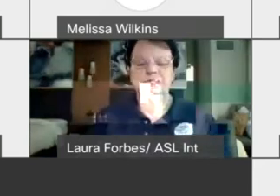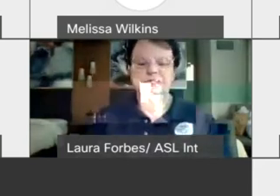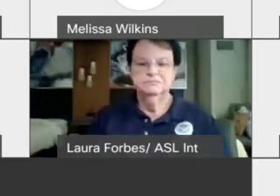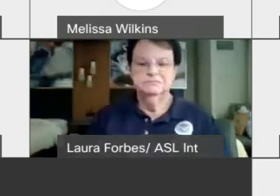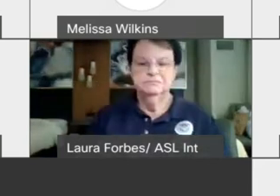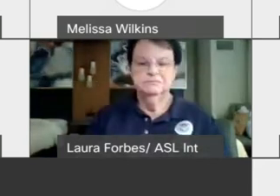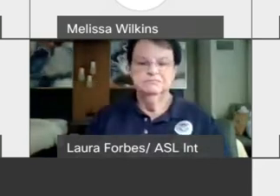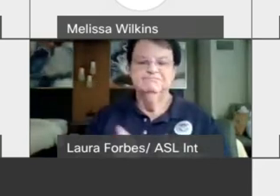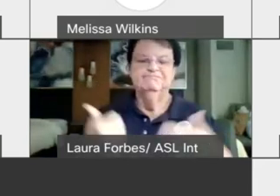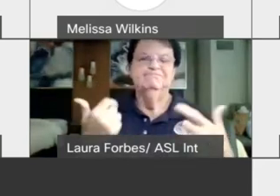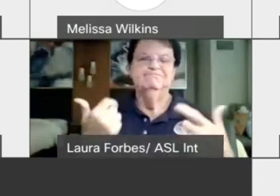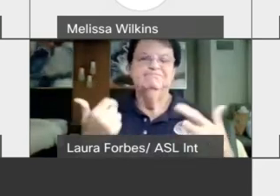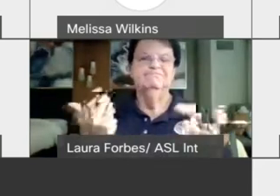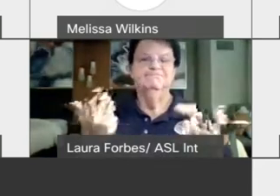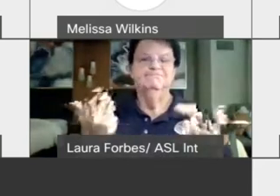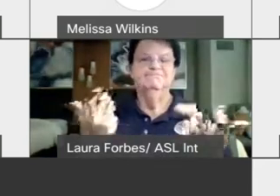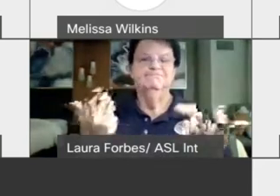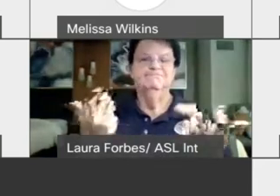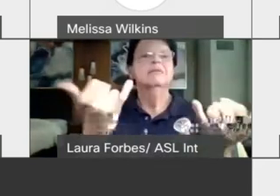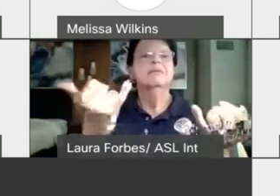So now we will